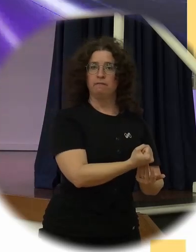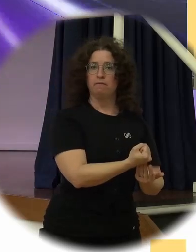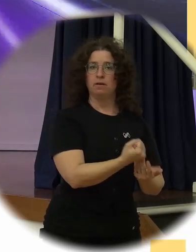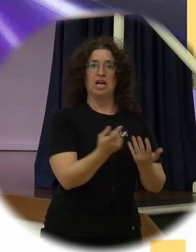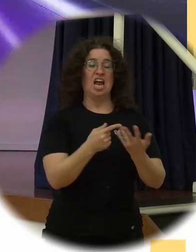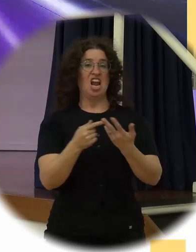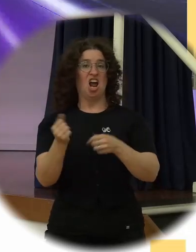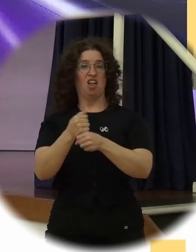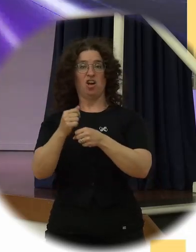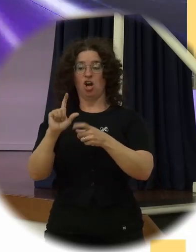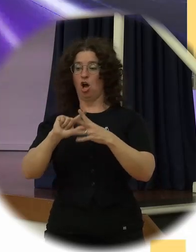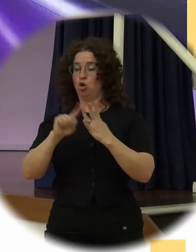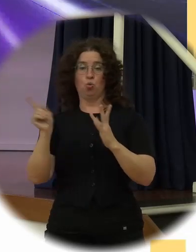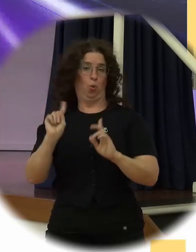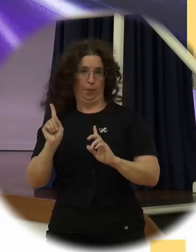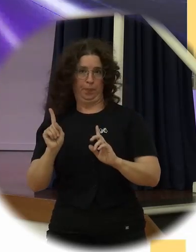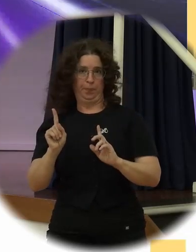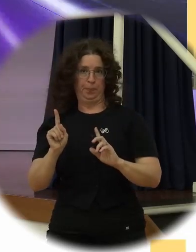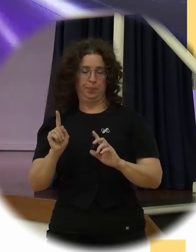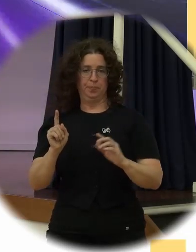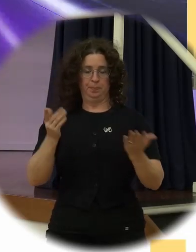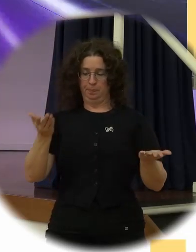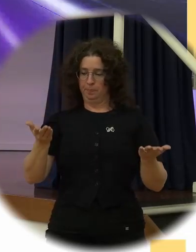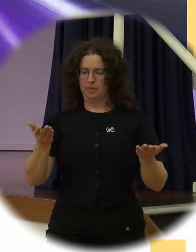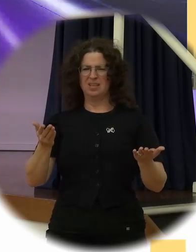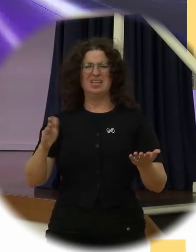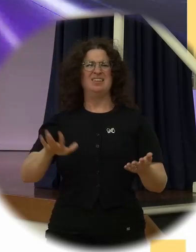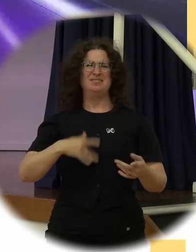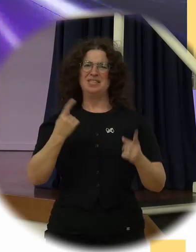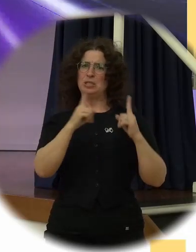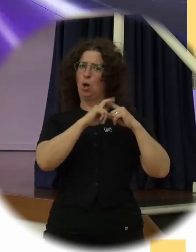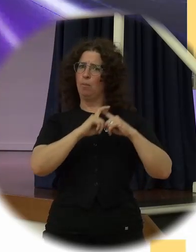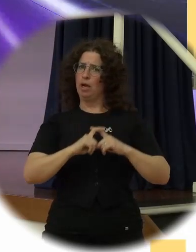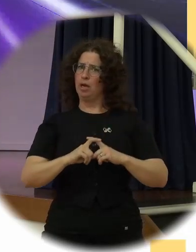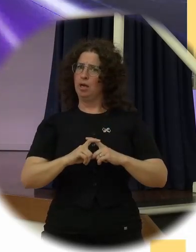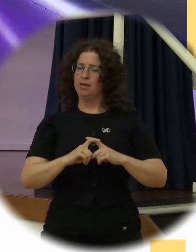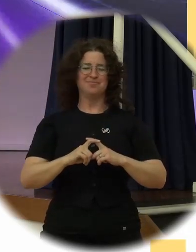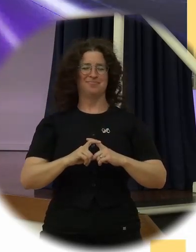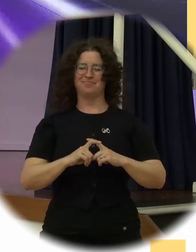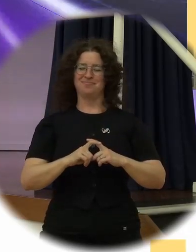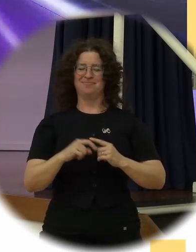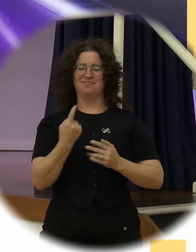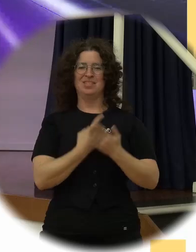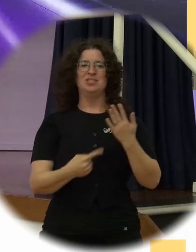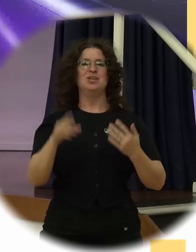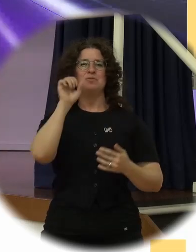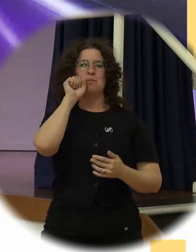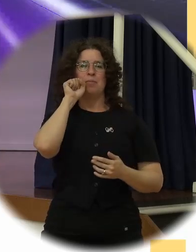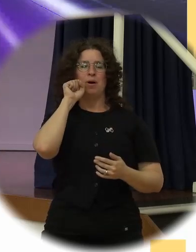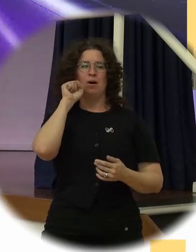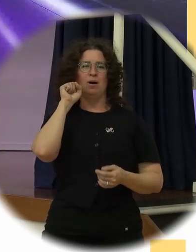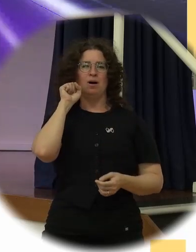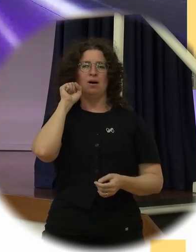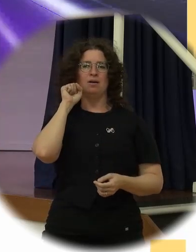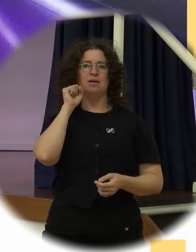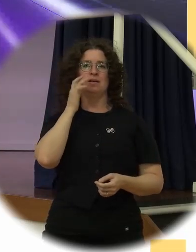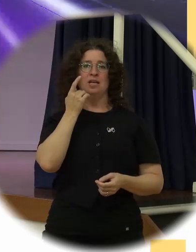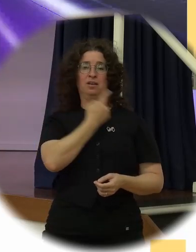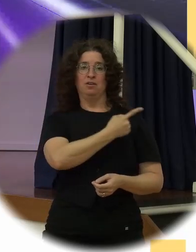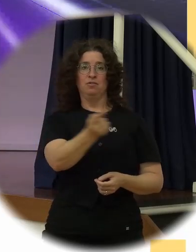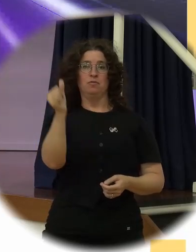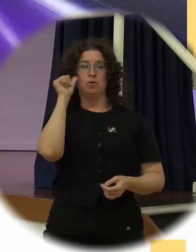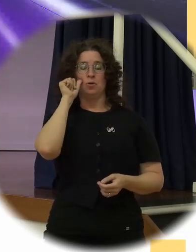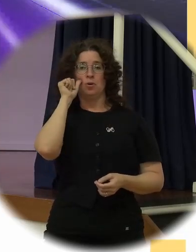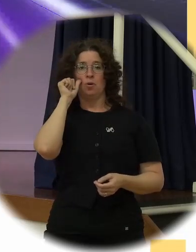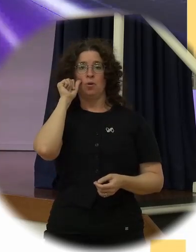cars around you. It may feel complicated, but just remember that if you know how to